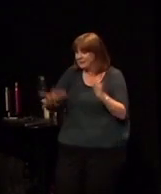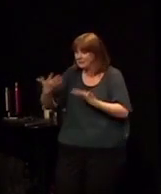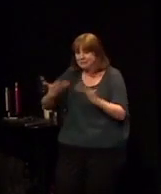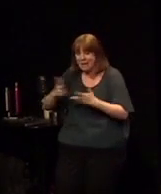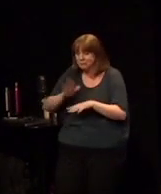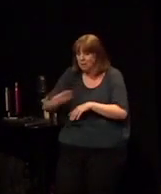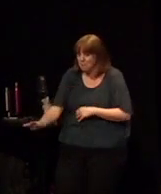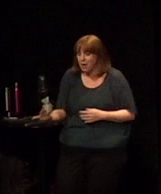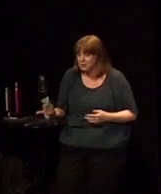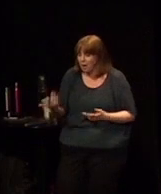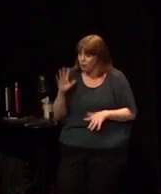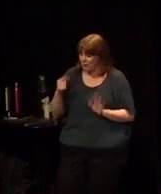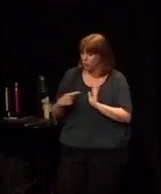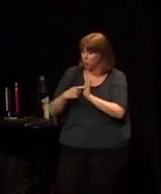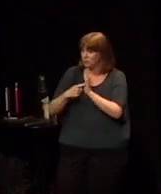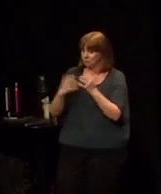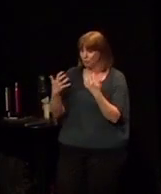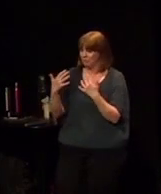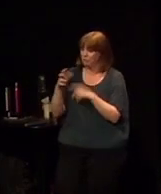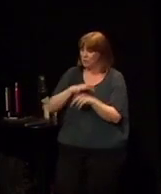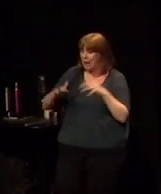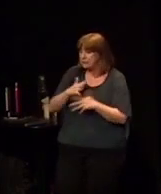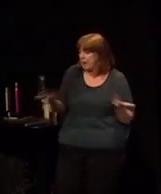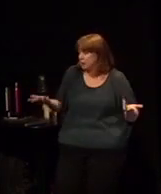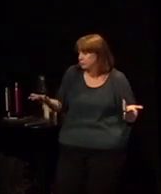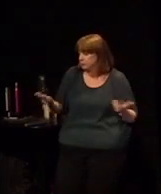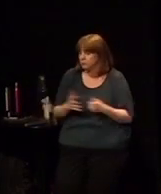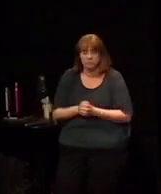stage, reflects society.